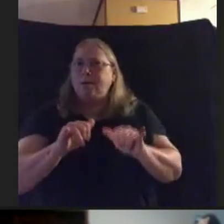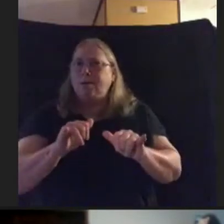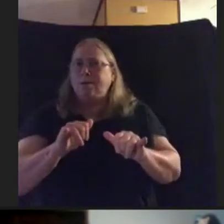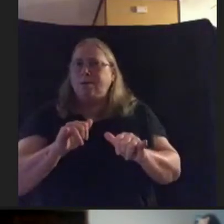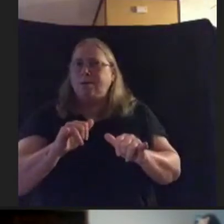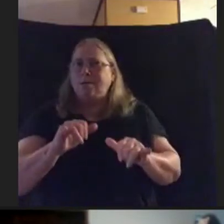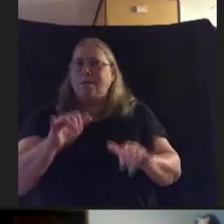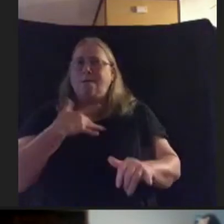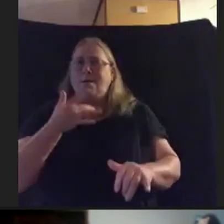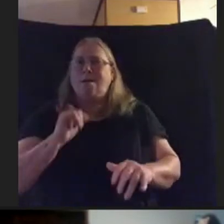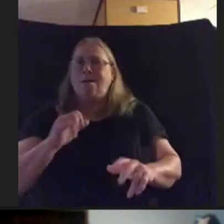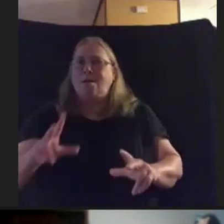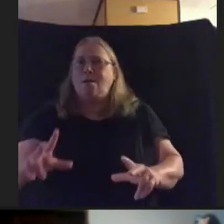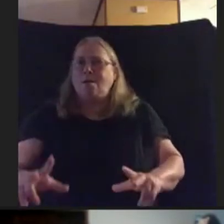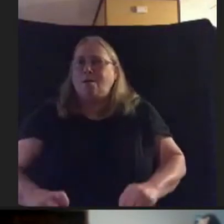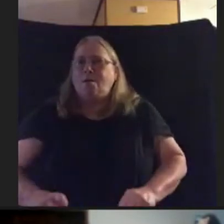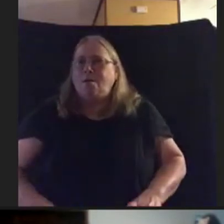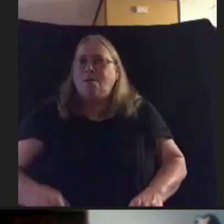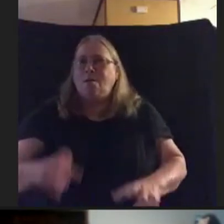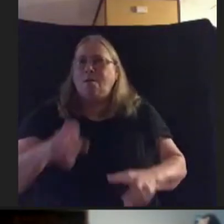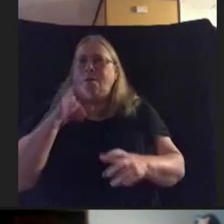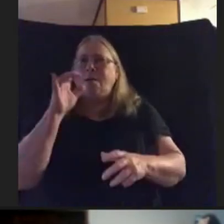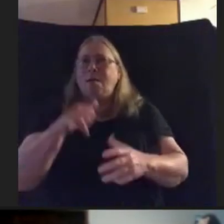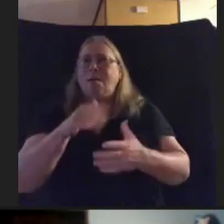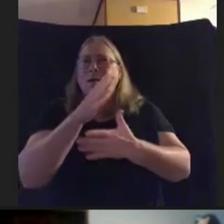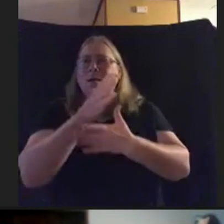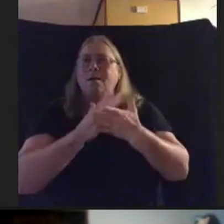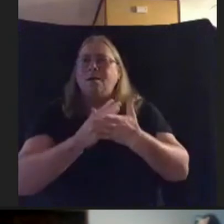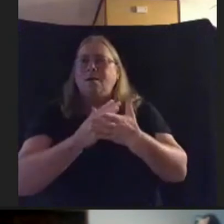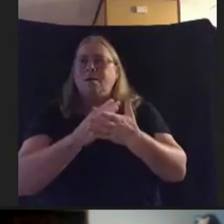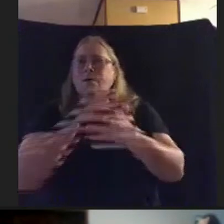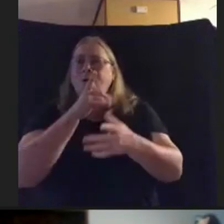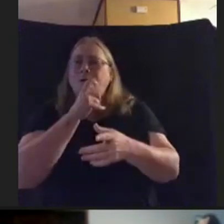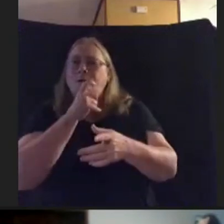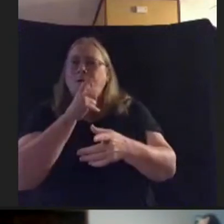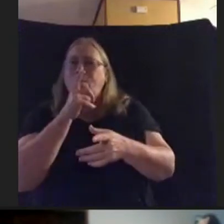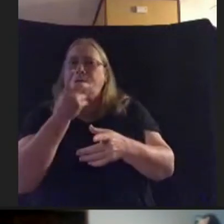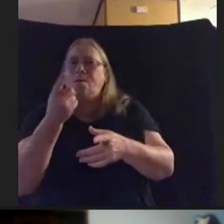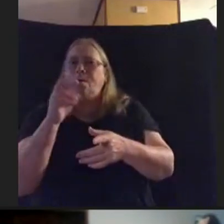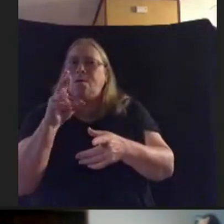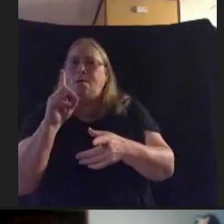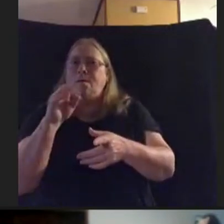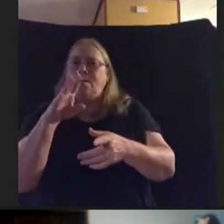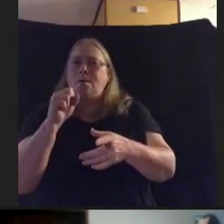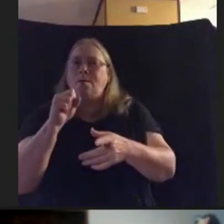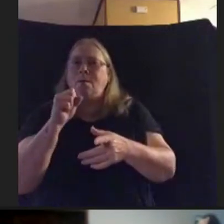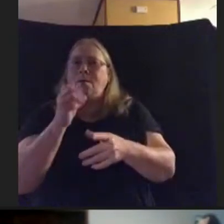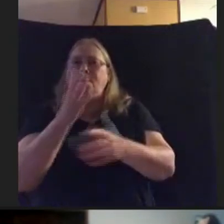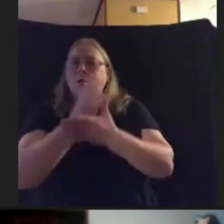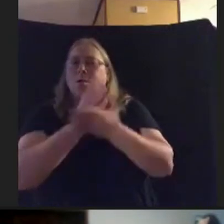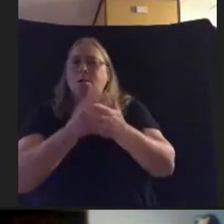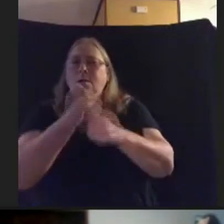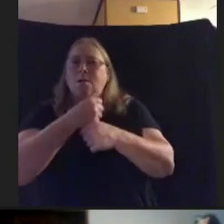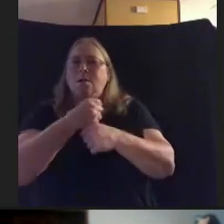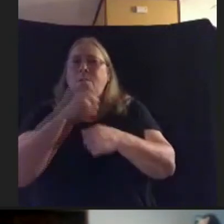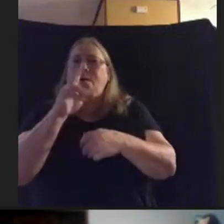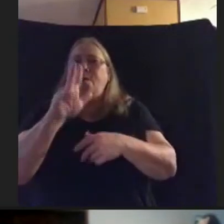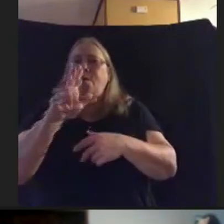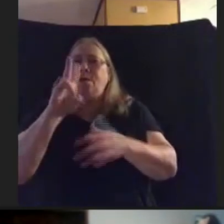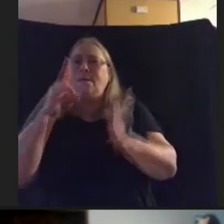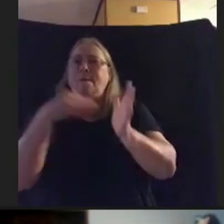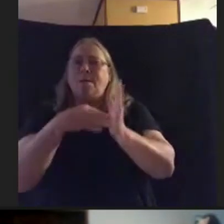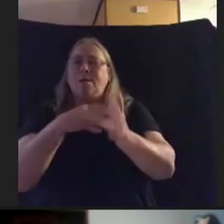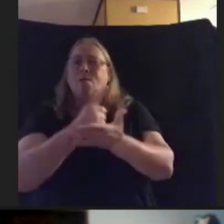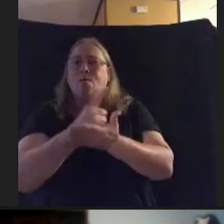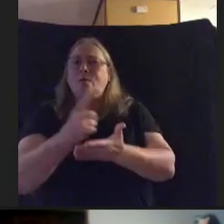with allocations? Are those amounts, Thomas, Dr. Dobbs, based on population at 37,000 a week? Yeah,